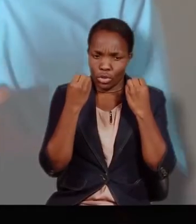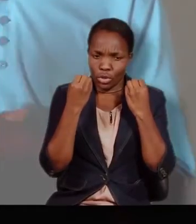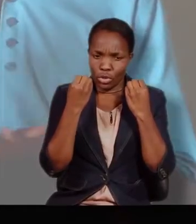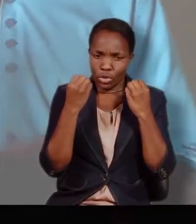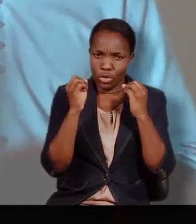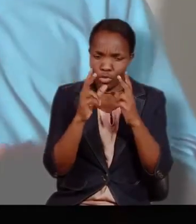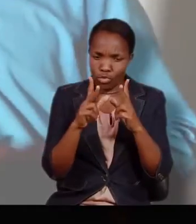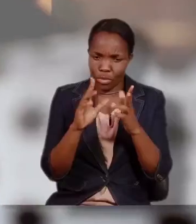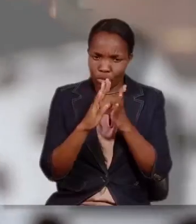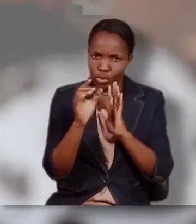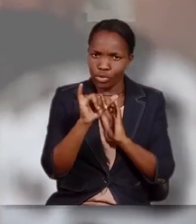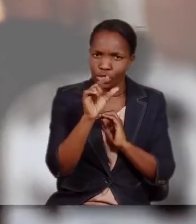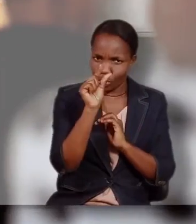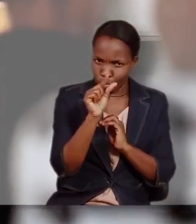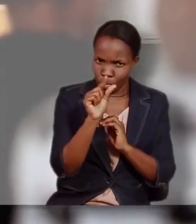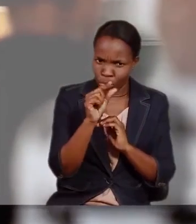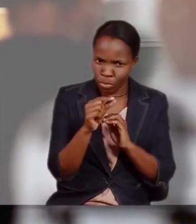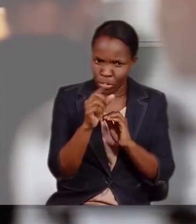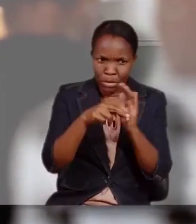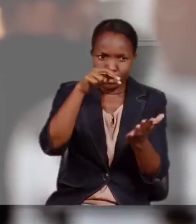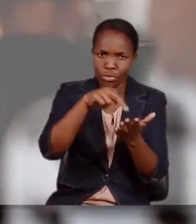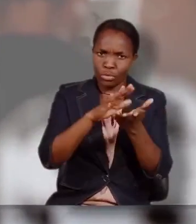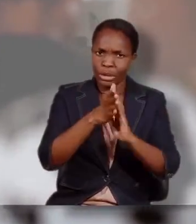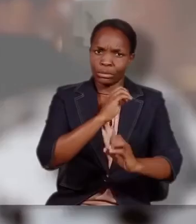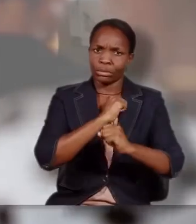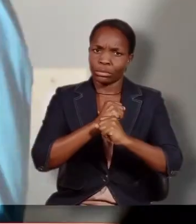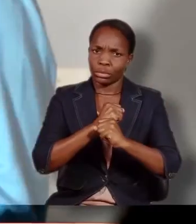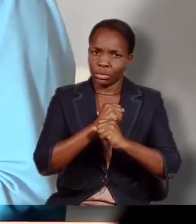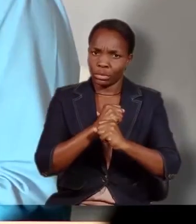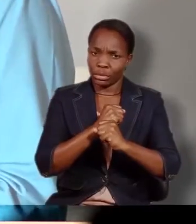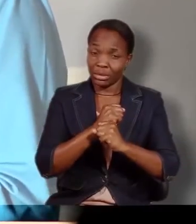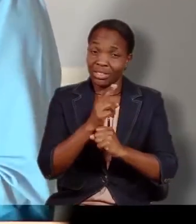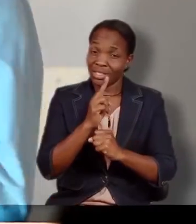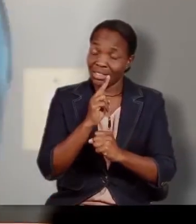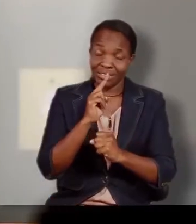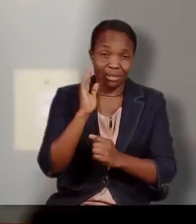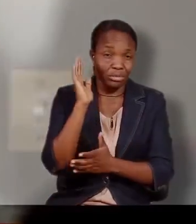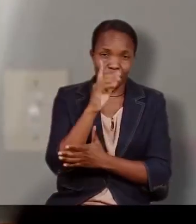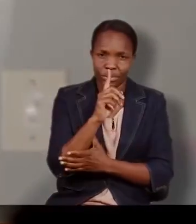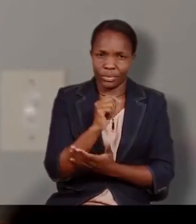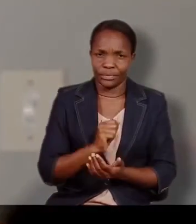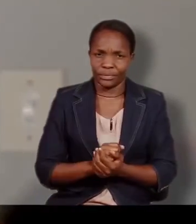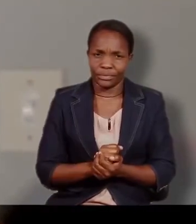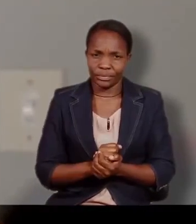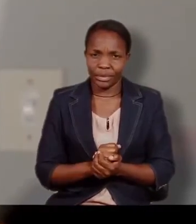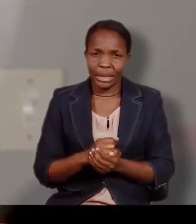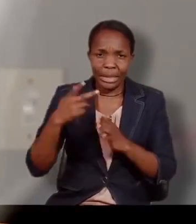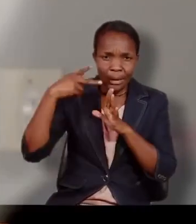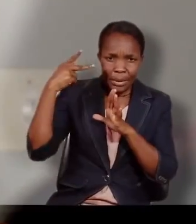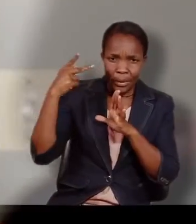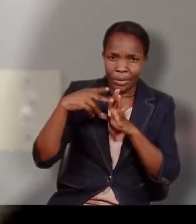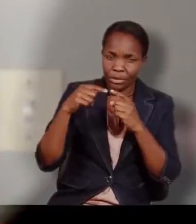strongest? The answer will not surprise you. Although the policy of apartheid began officially